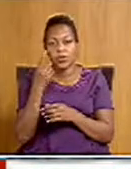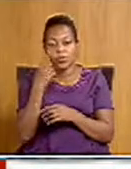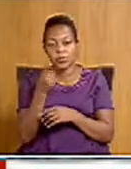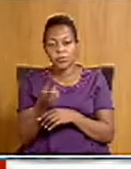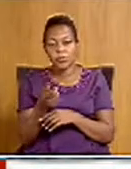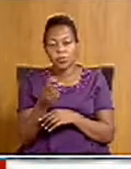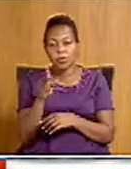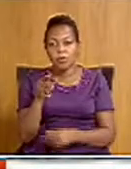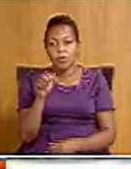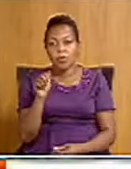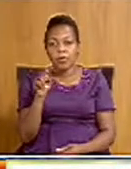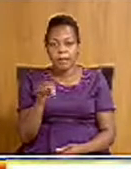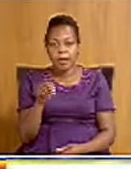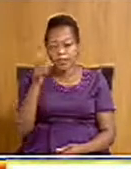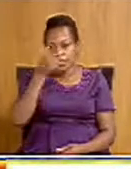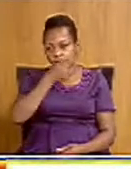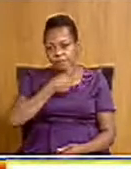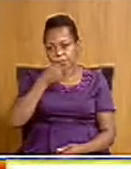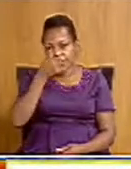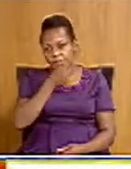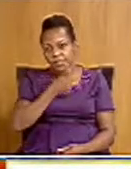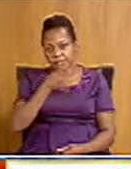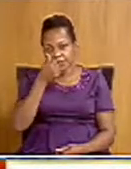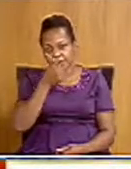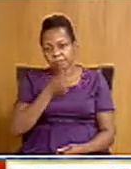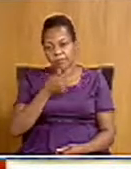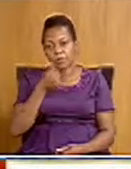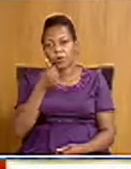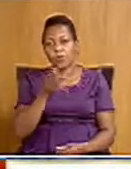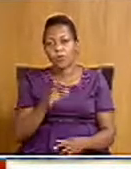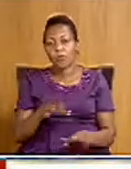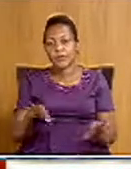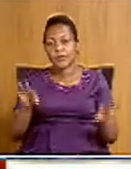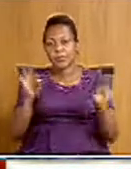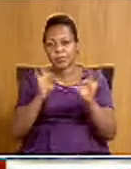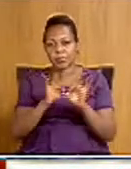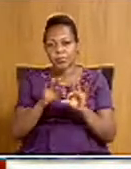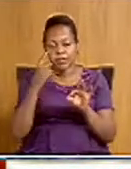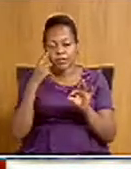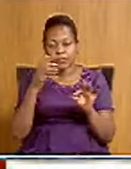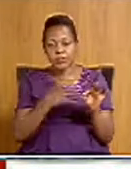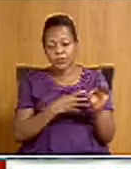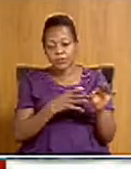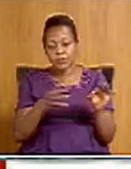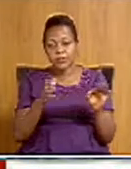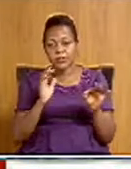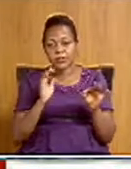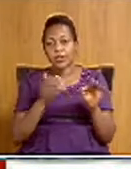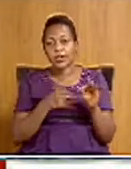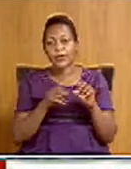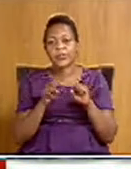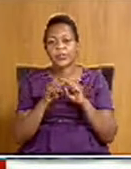we saw that Pan-Africanism was a necessity for the prosperity of our society.